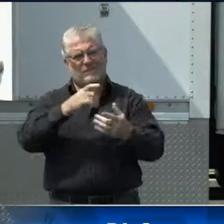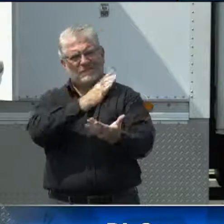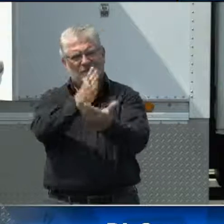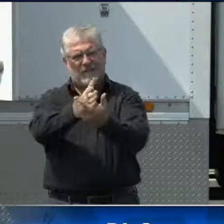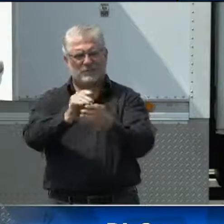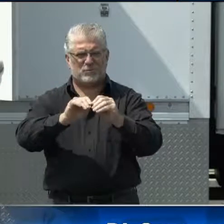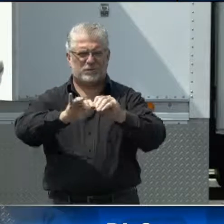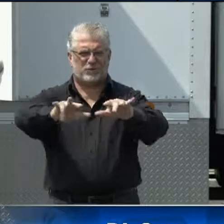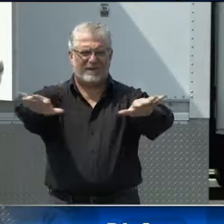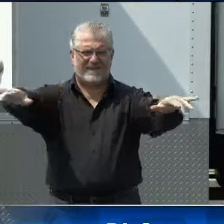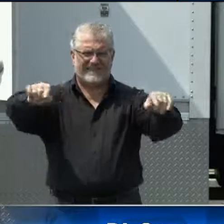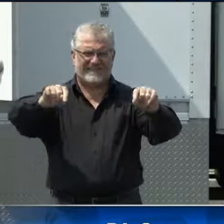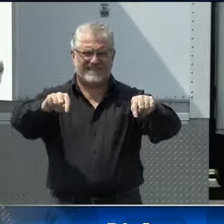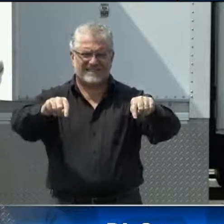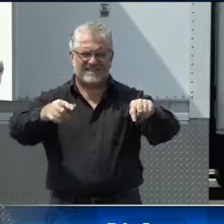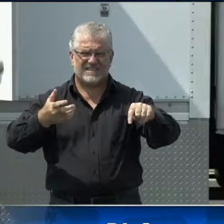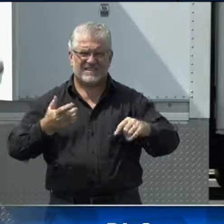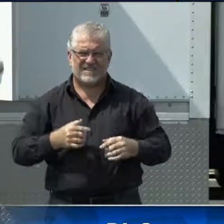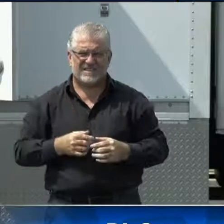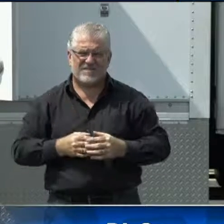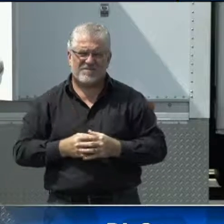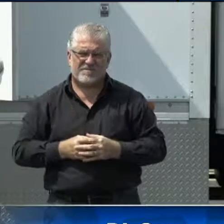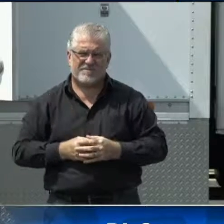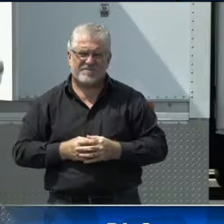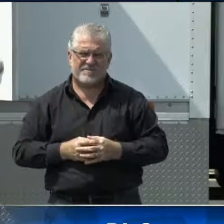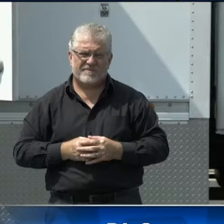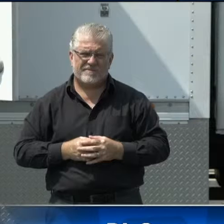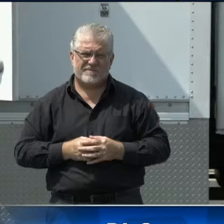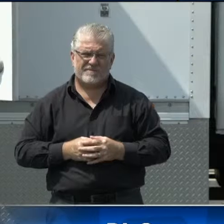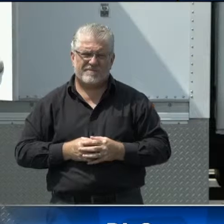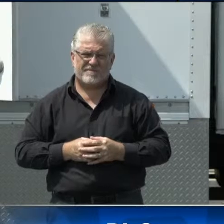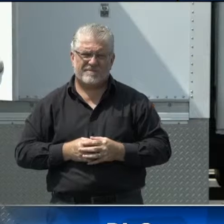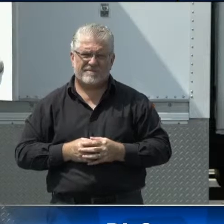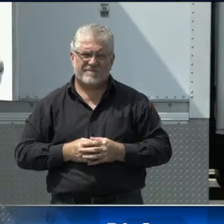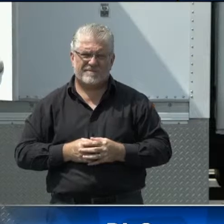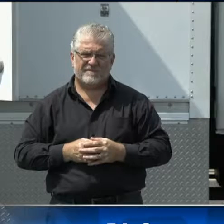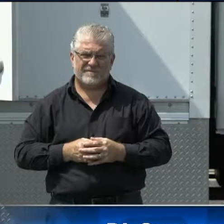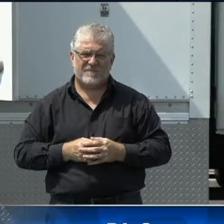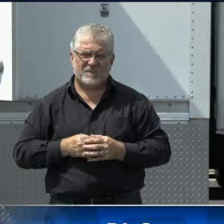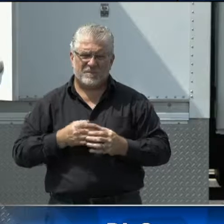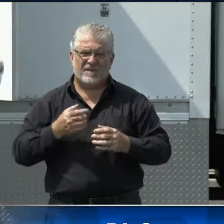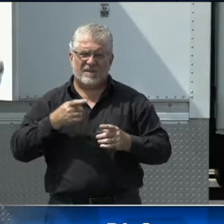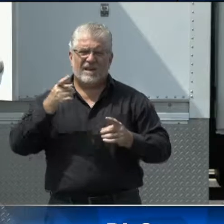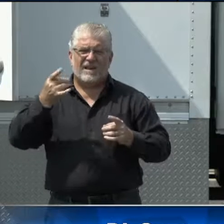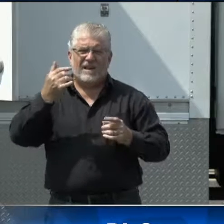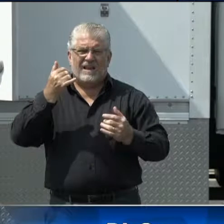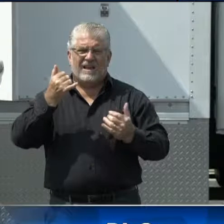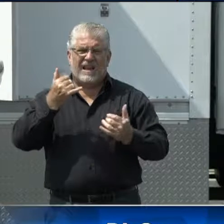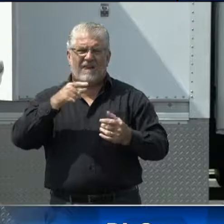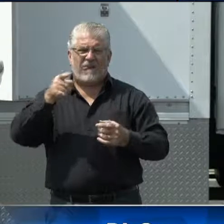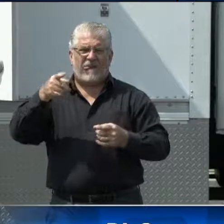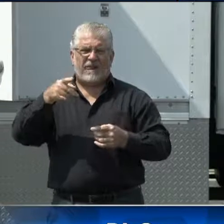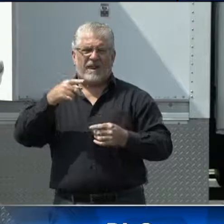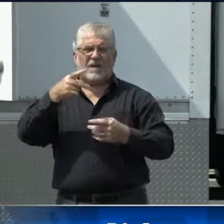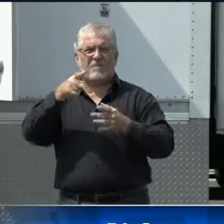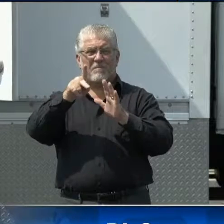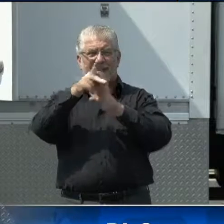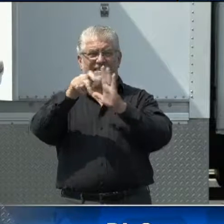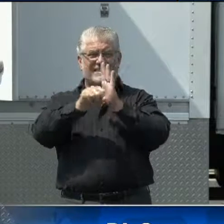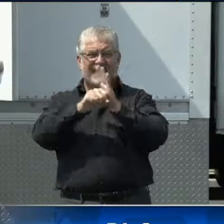Penn State Health, St. Joe's, who I know are helping testing in some of the communities in Central PA.